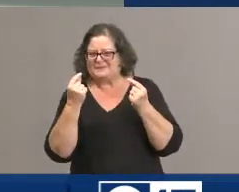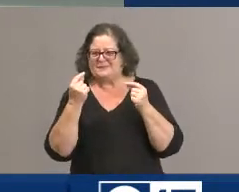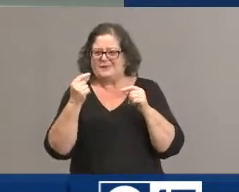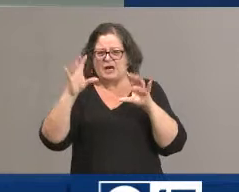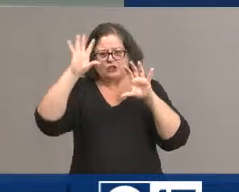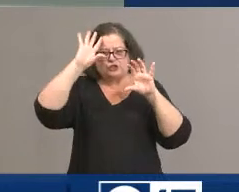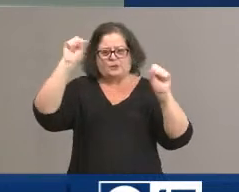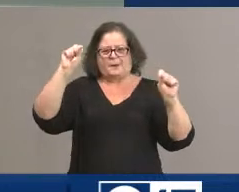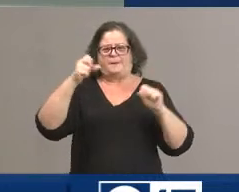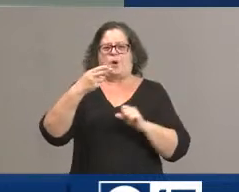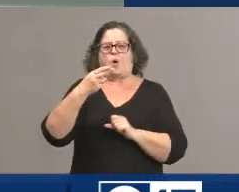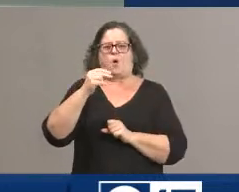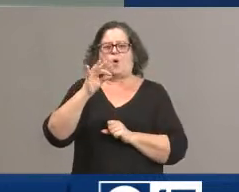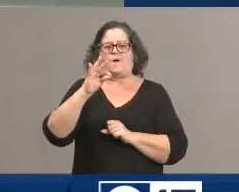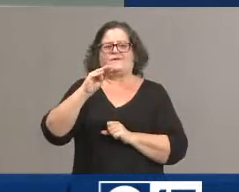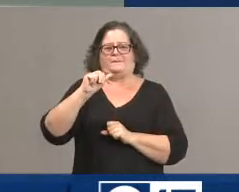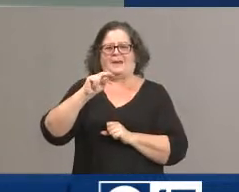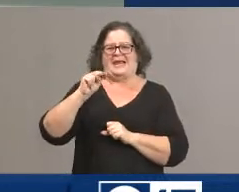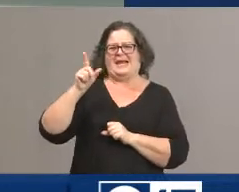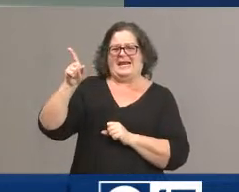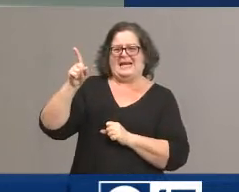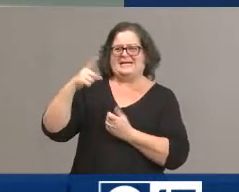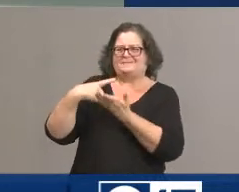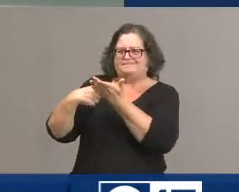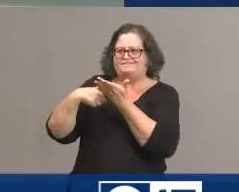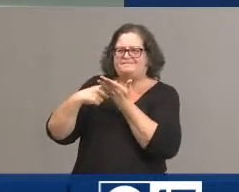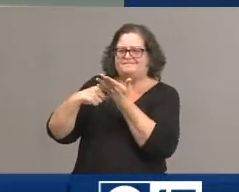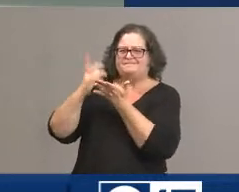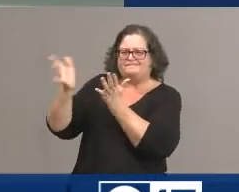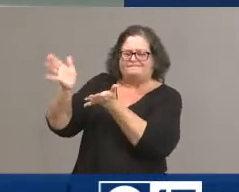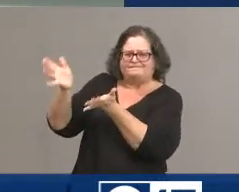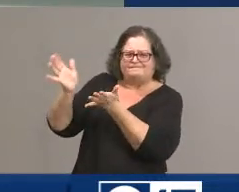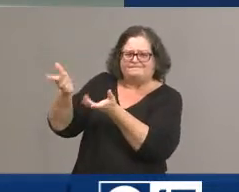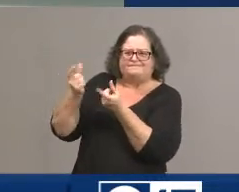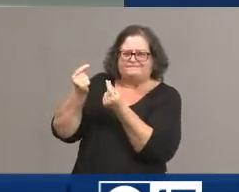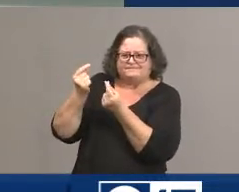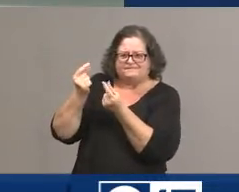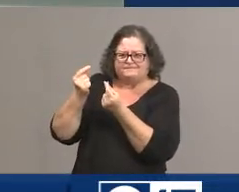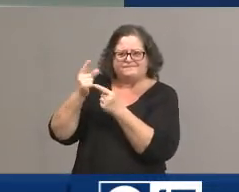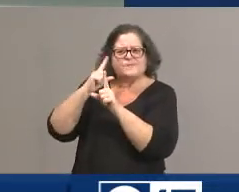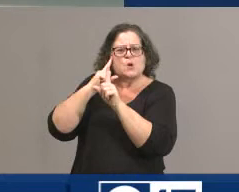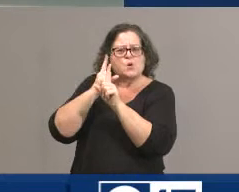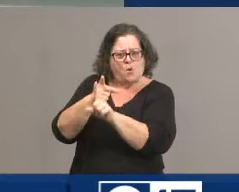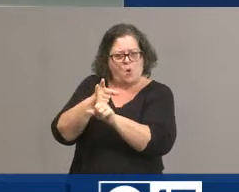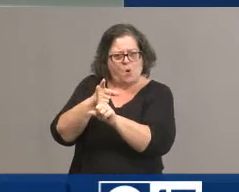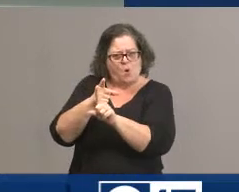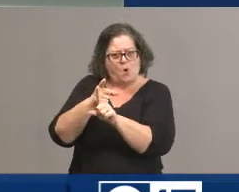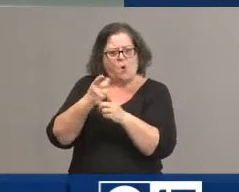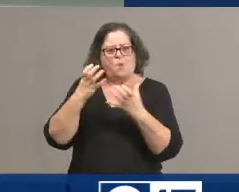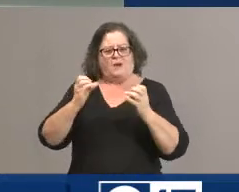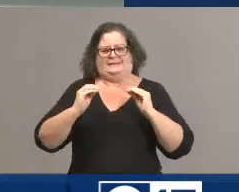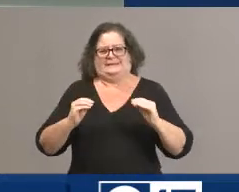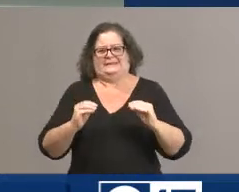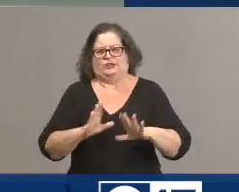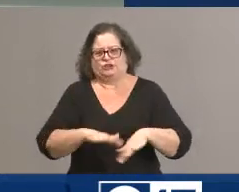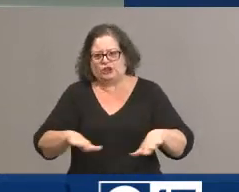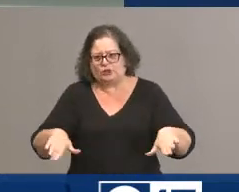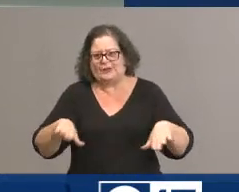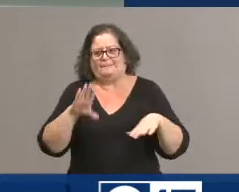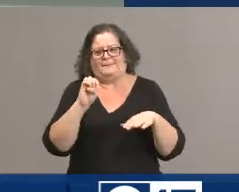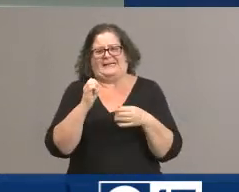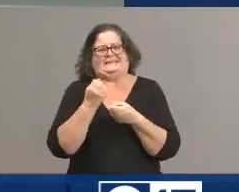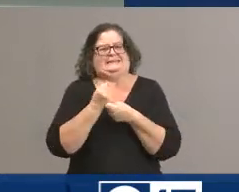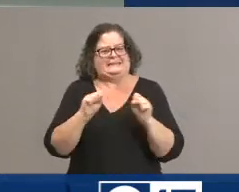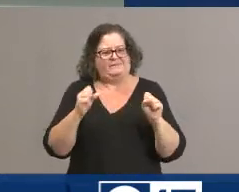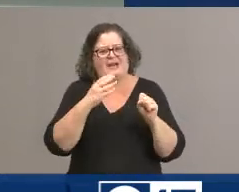to educate our children safely and successfully, and we'll continue to communicate along the way and